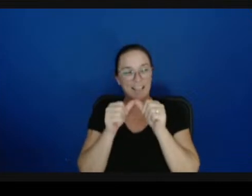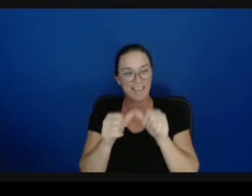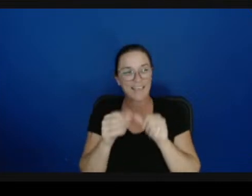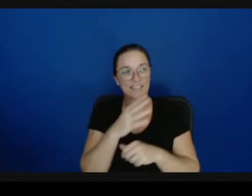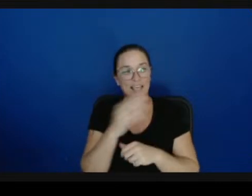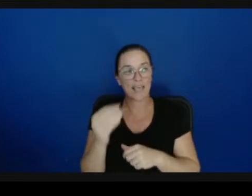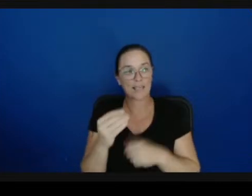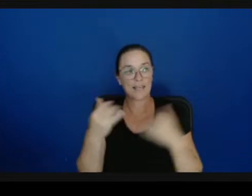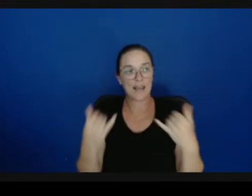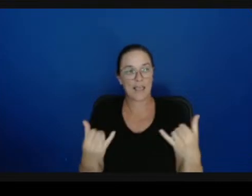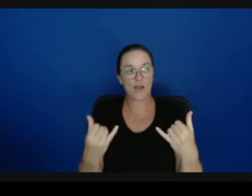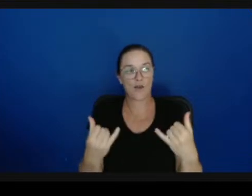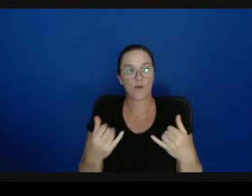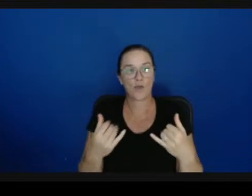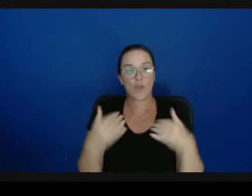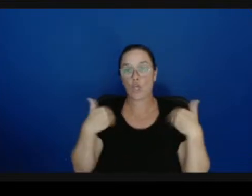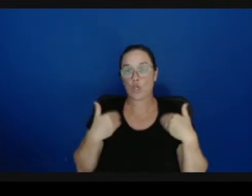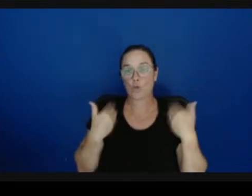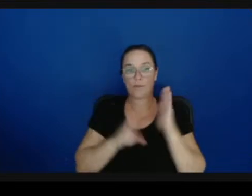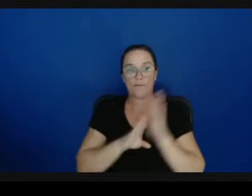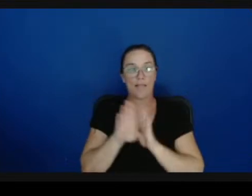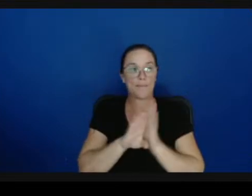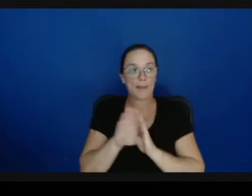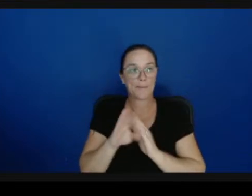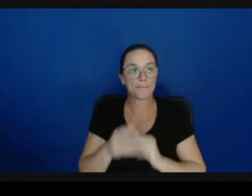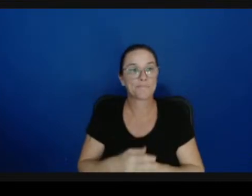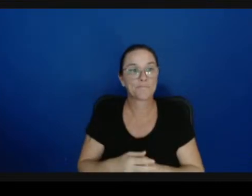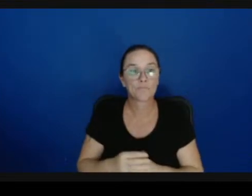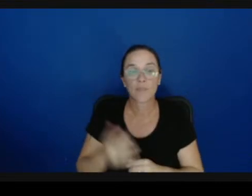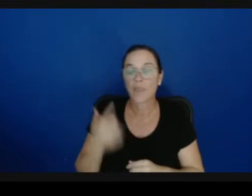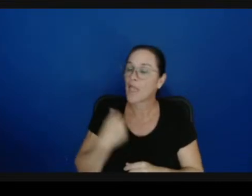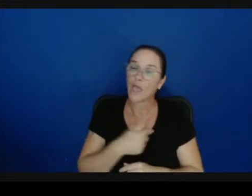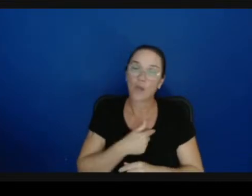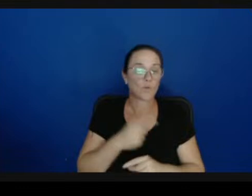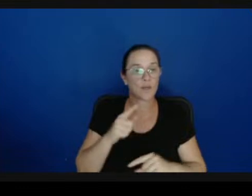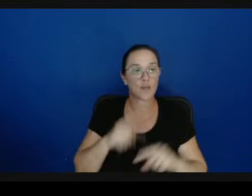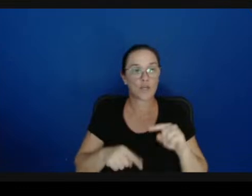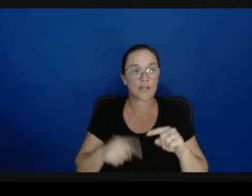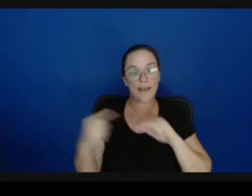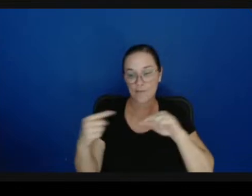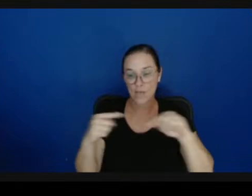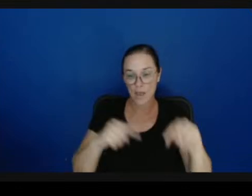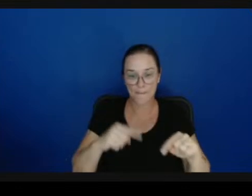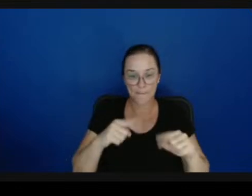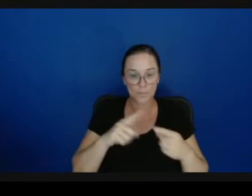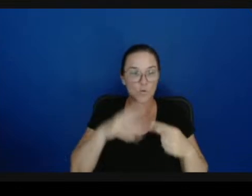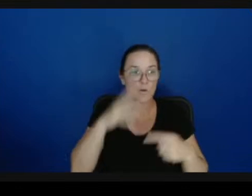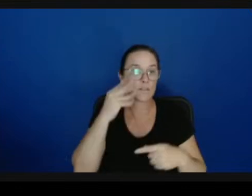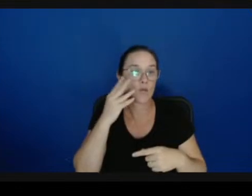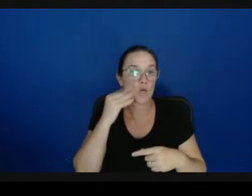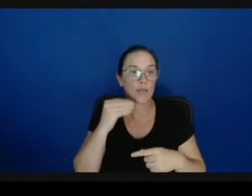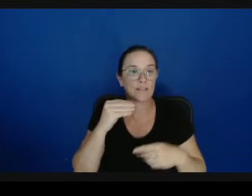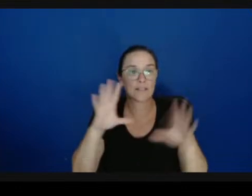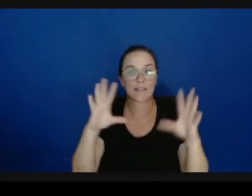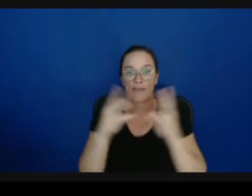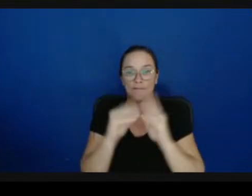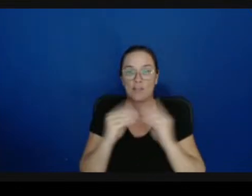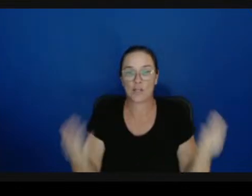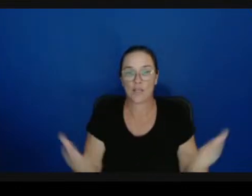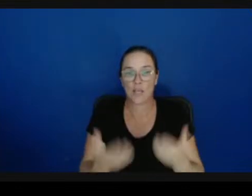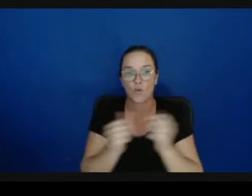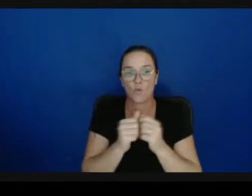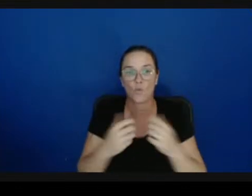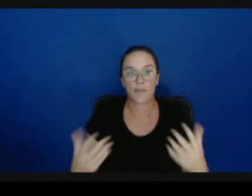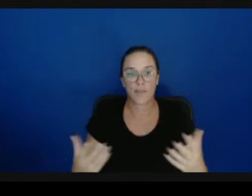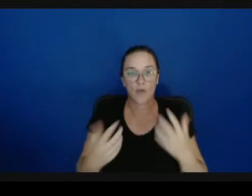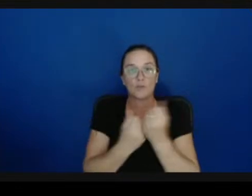and now youth development. Yeah, and we couldn't have come in and experienced this convention over here without the support of the Hawaii